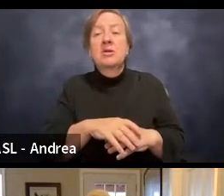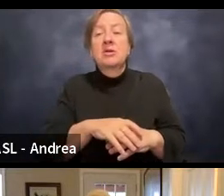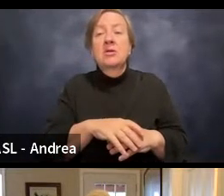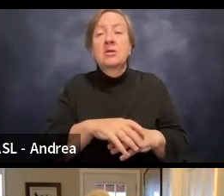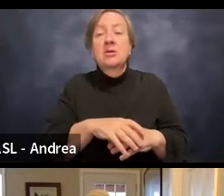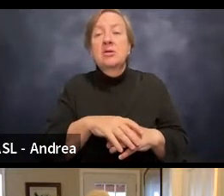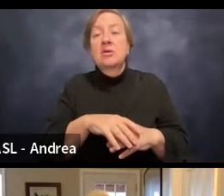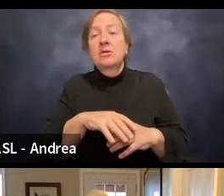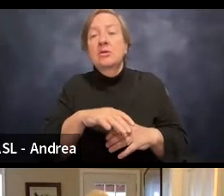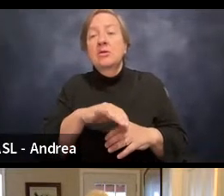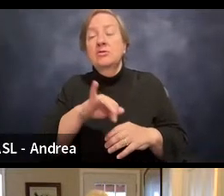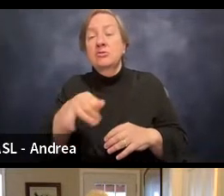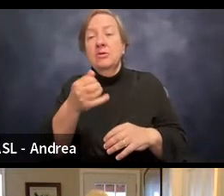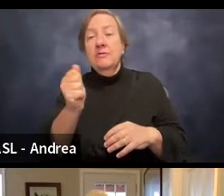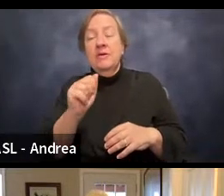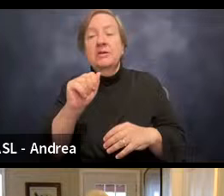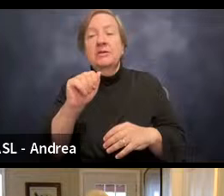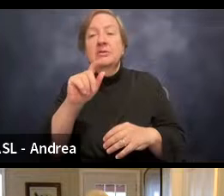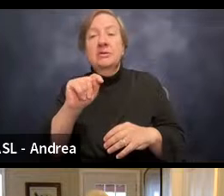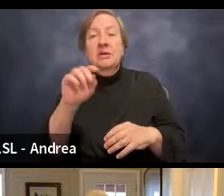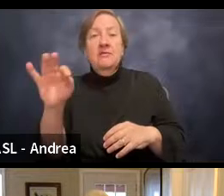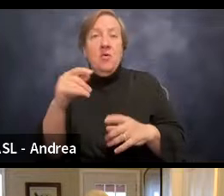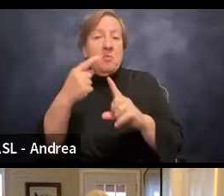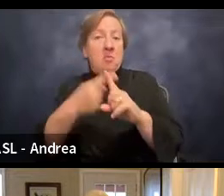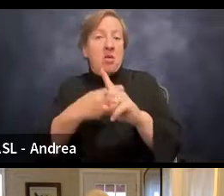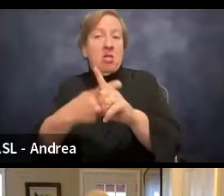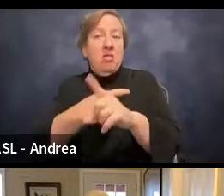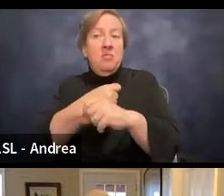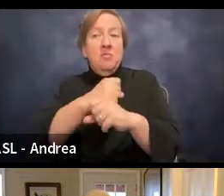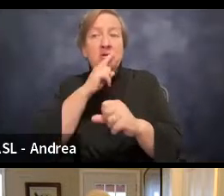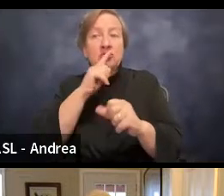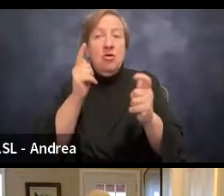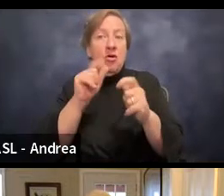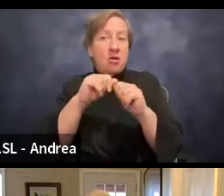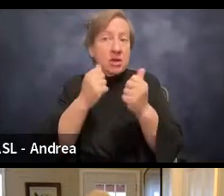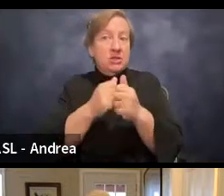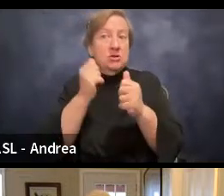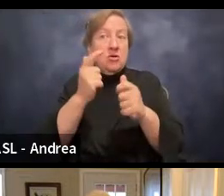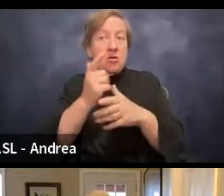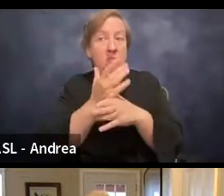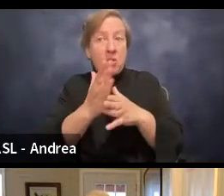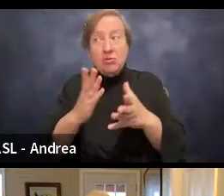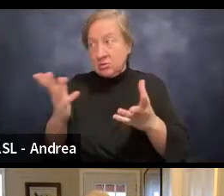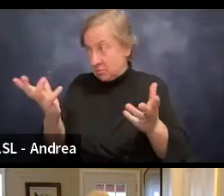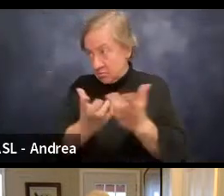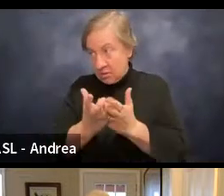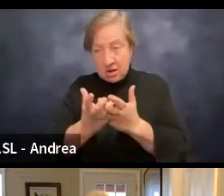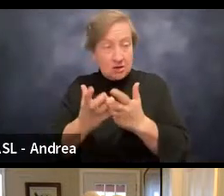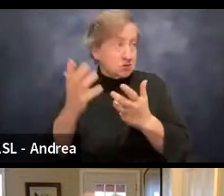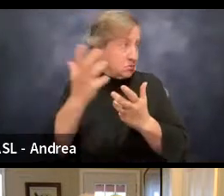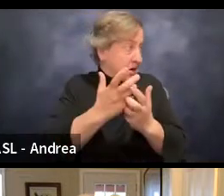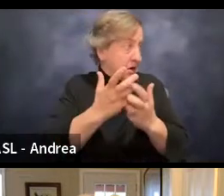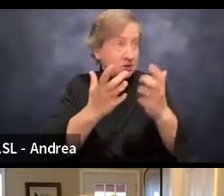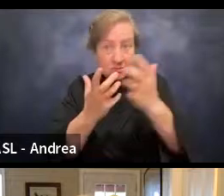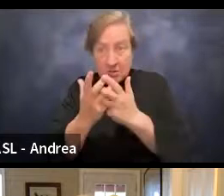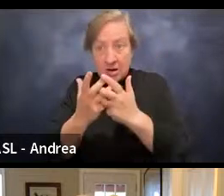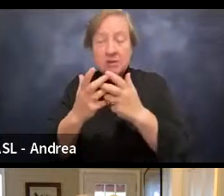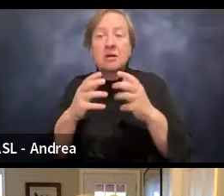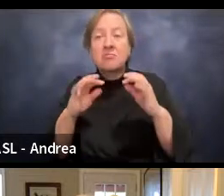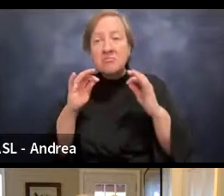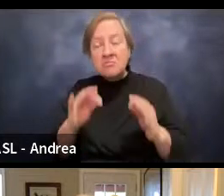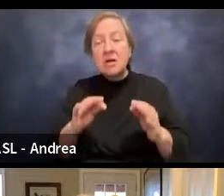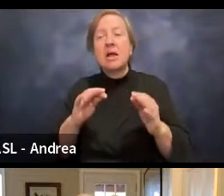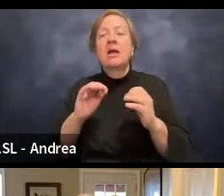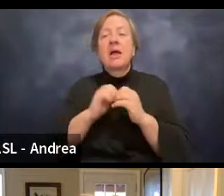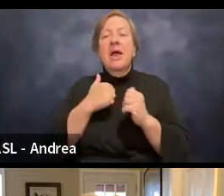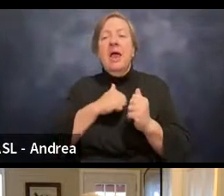once monthly, and to make sure that all the agency and all the partners, we are aligning our efforts and how are we going